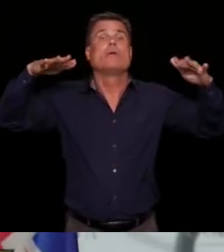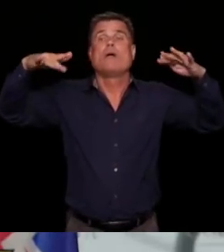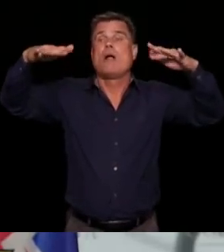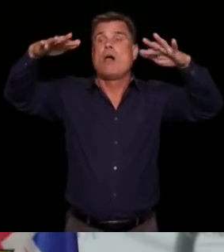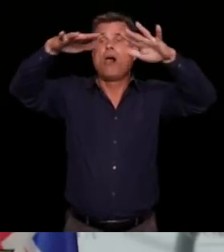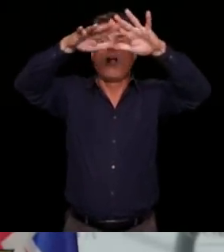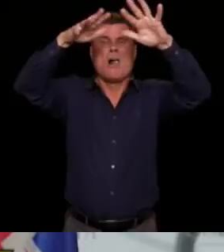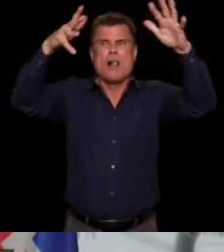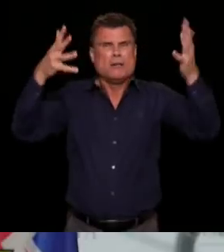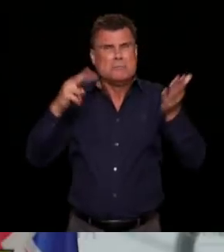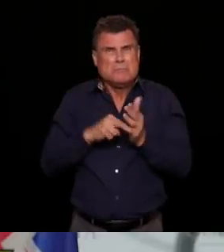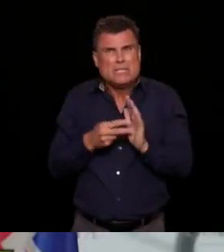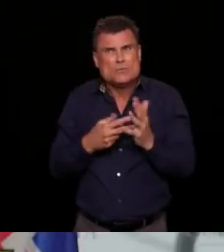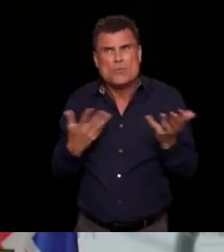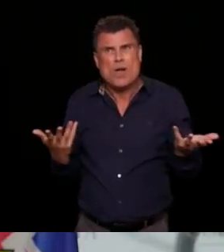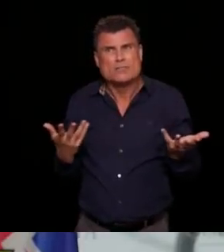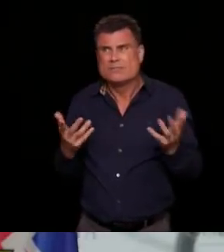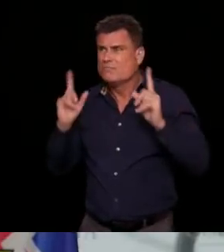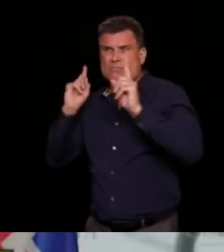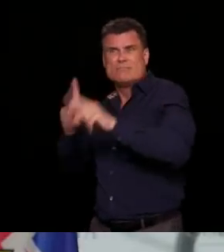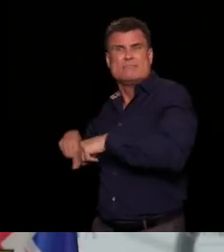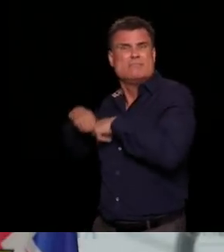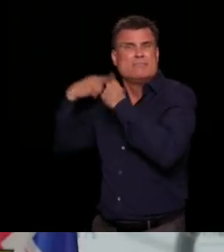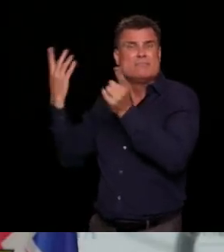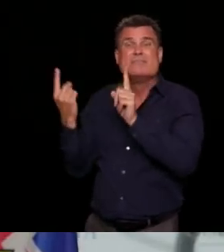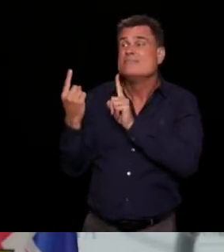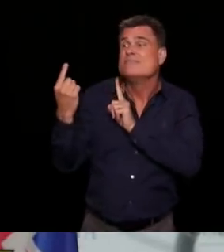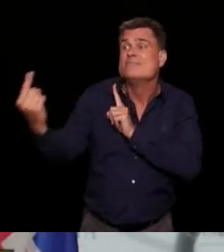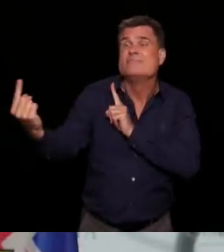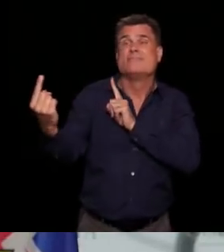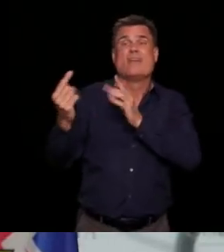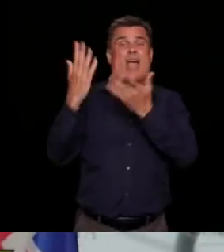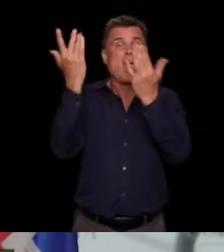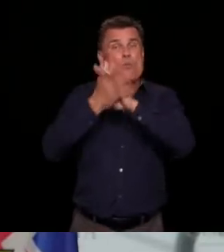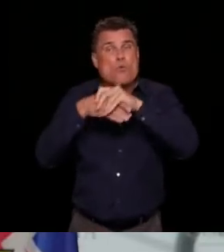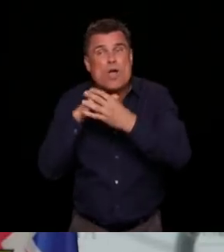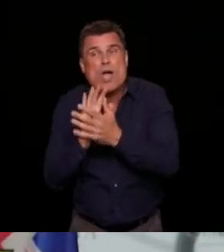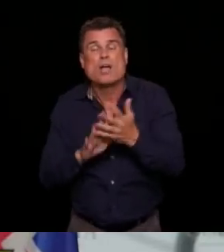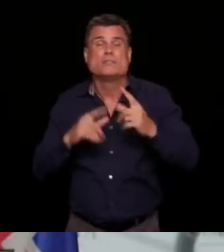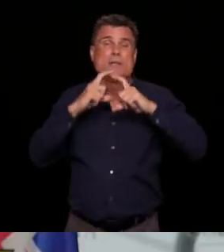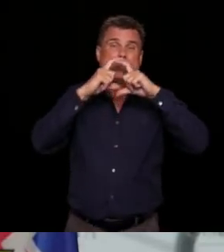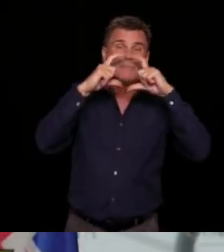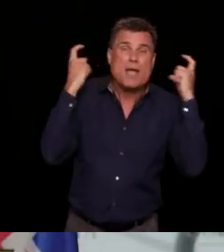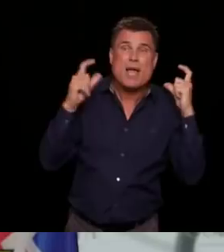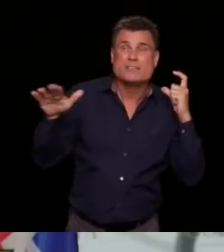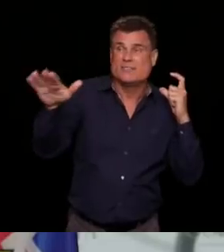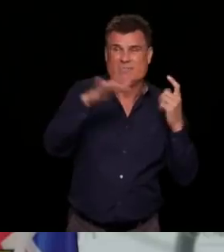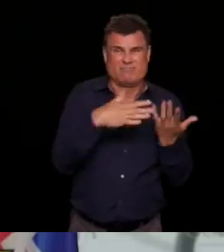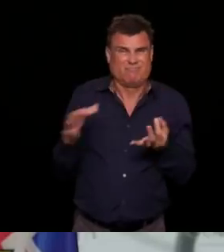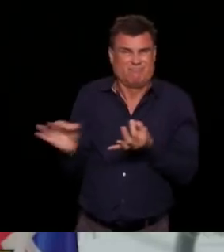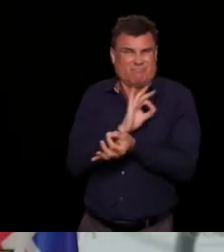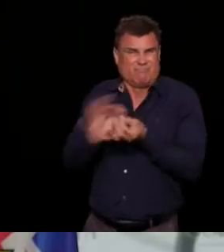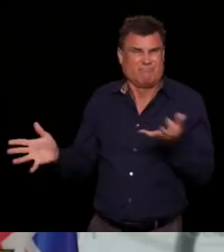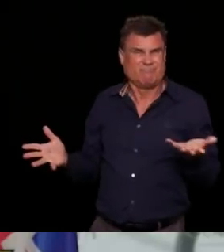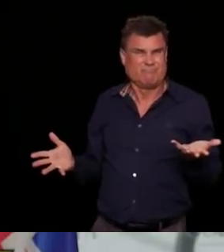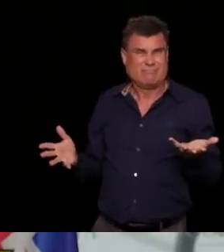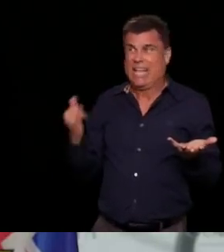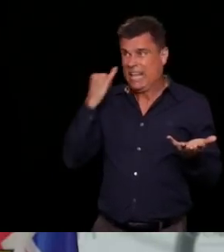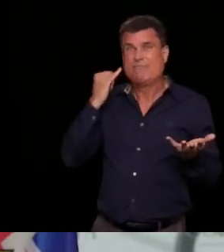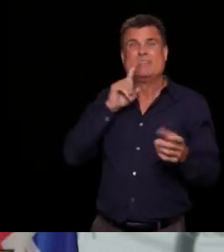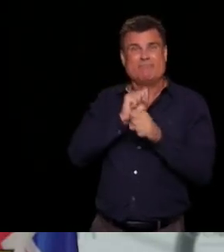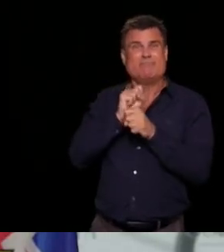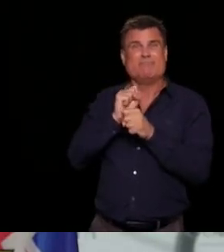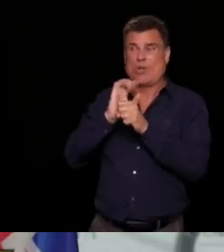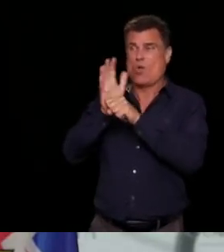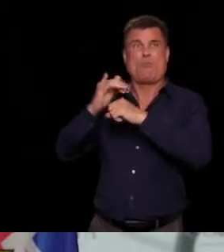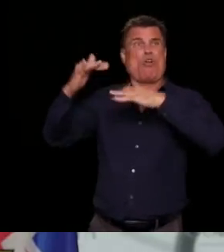are actually stopping transmission wouldn't be working. So basically what we know is that there are a lot of studies out there that explore what's